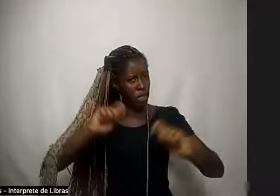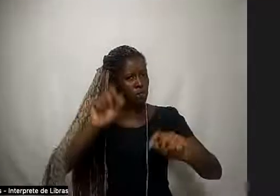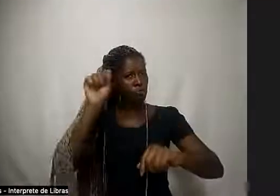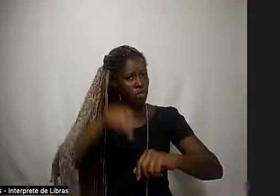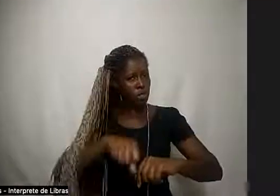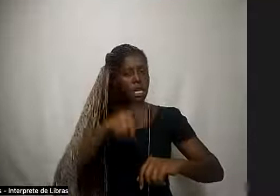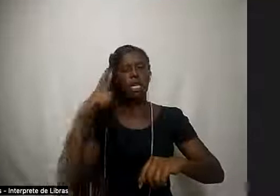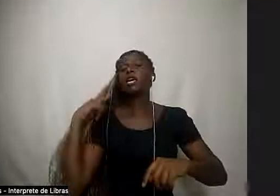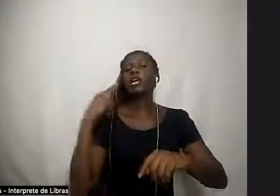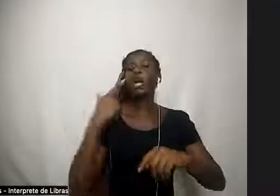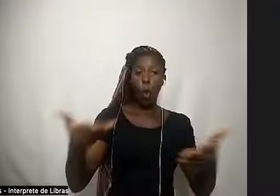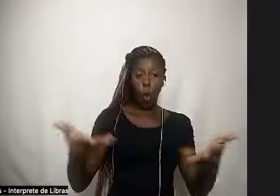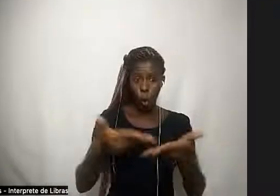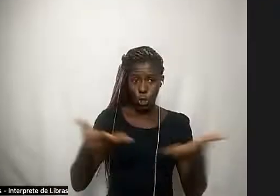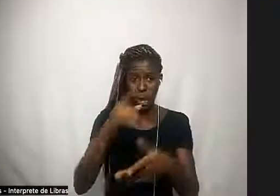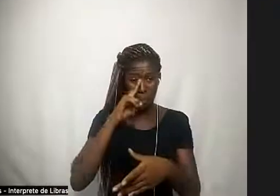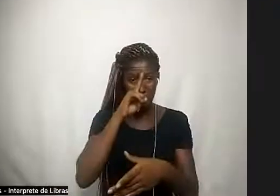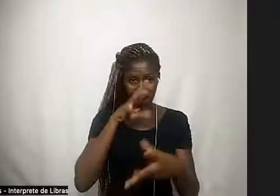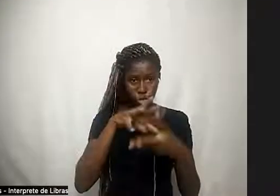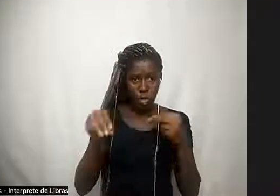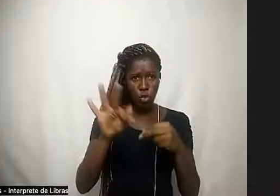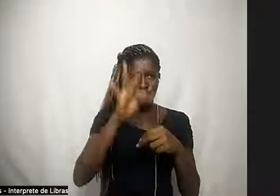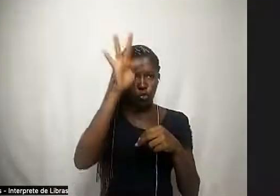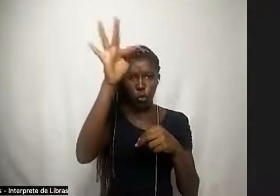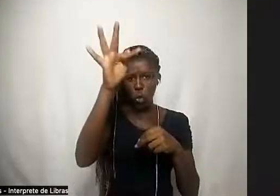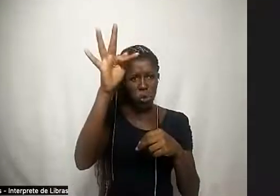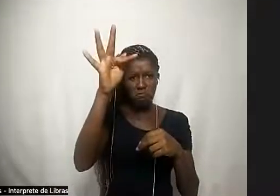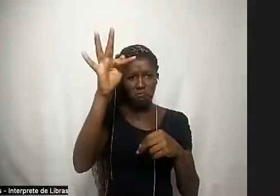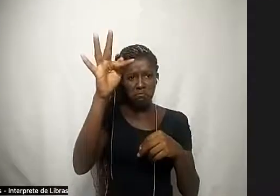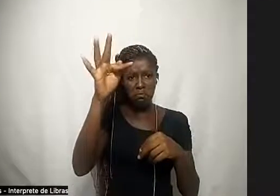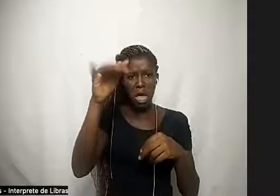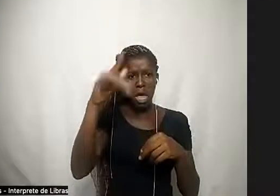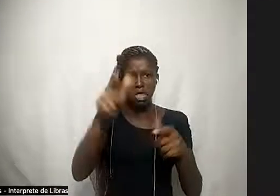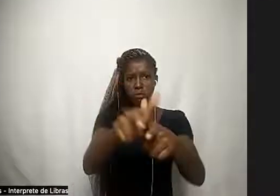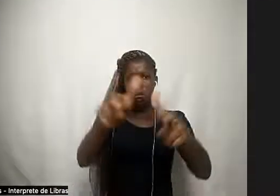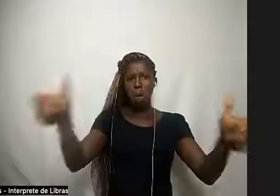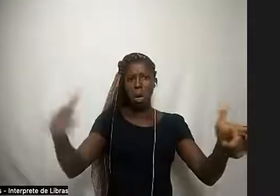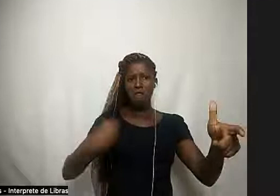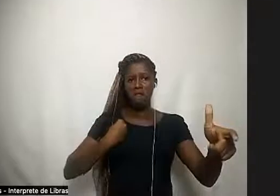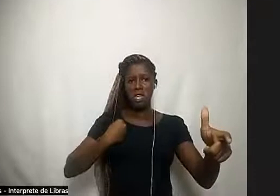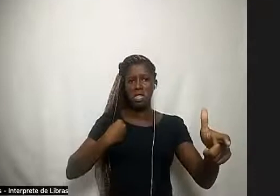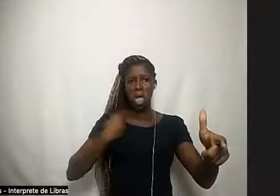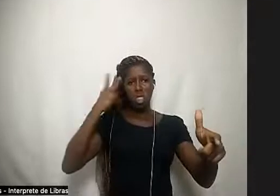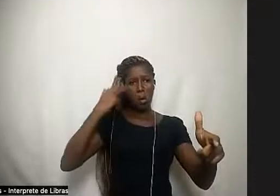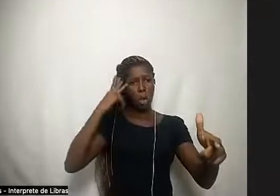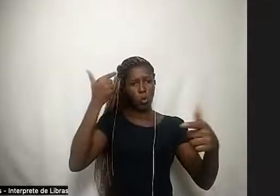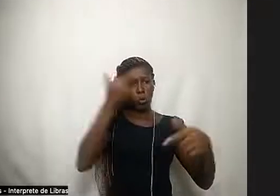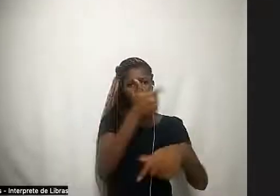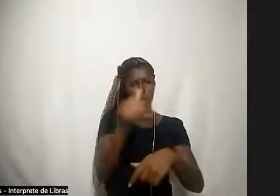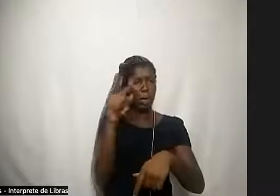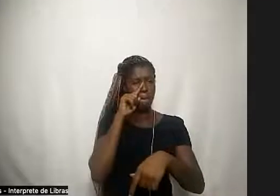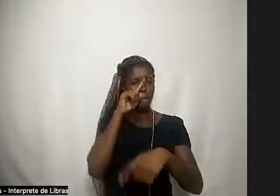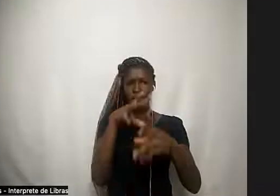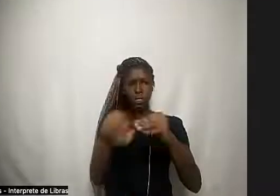anymore, like the humpback whale, and then it goes to close to endangered